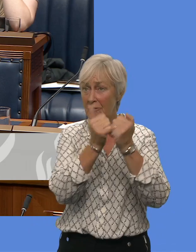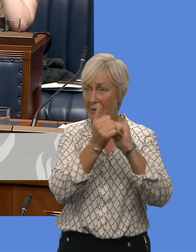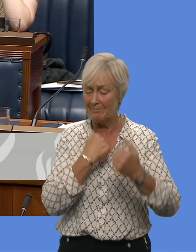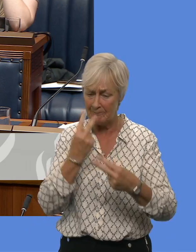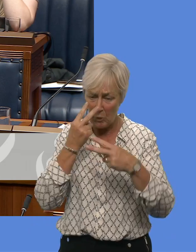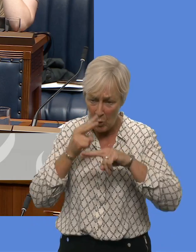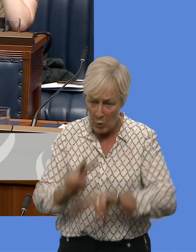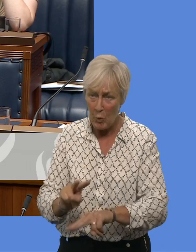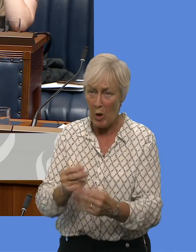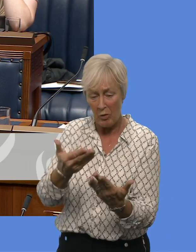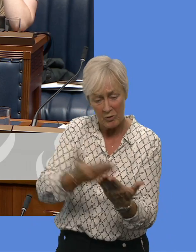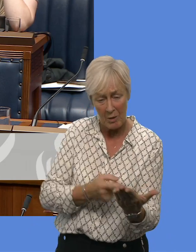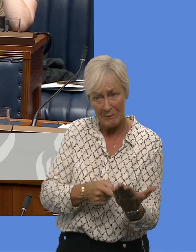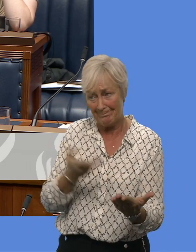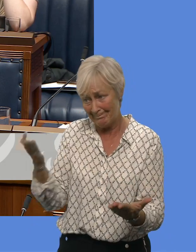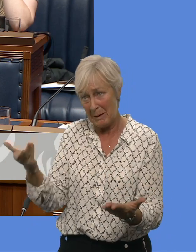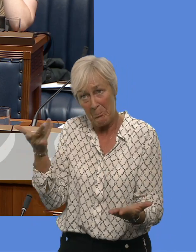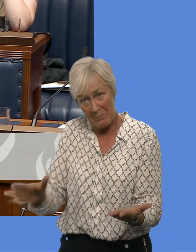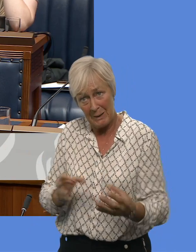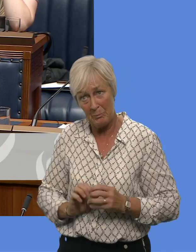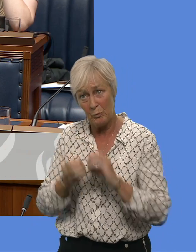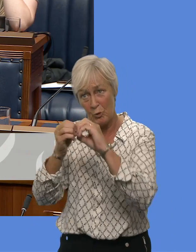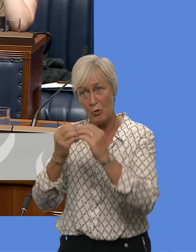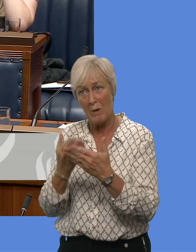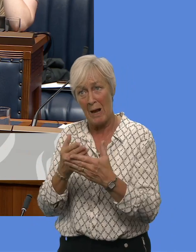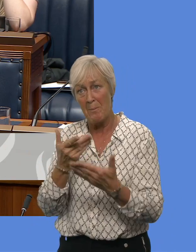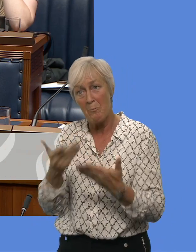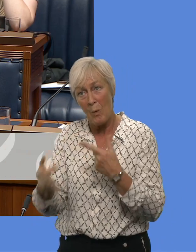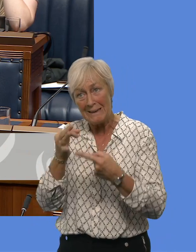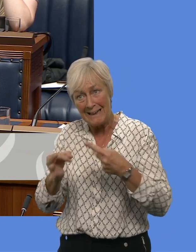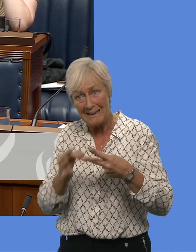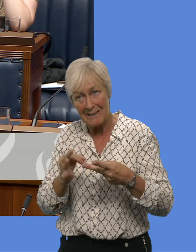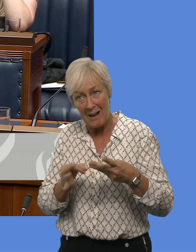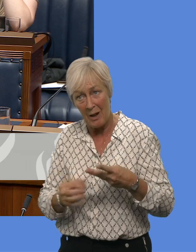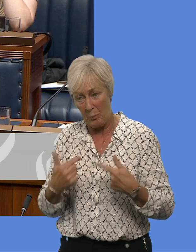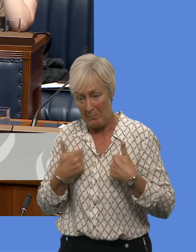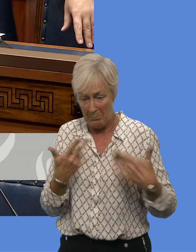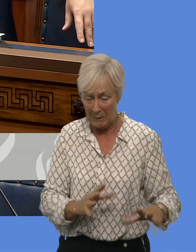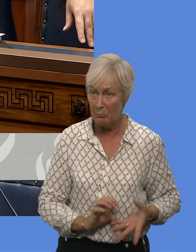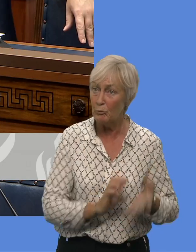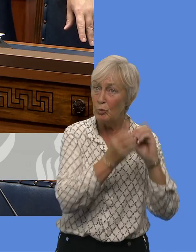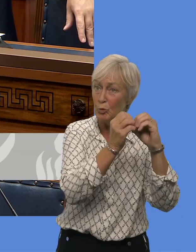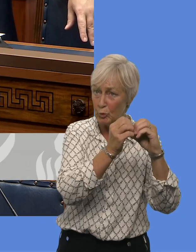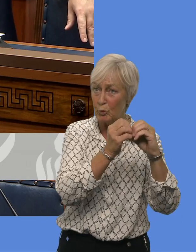looked to the document that he has produced, and there is significantly more detail in the document that we have produced,